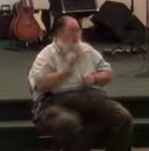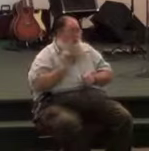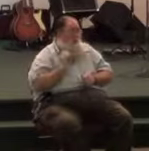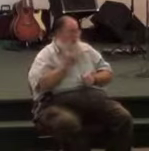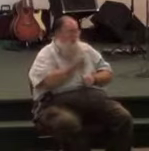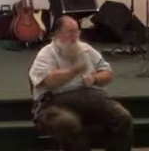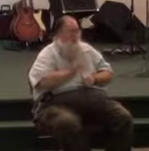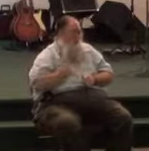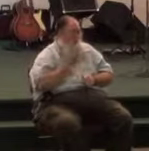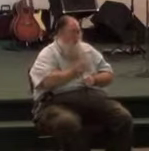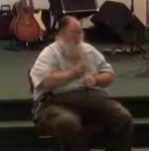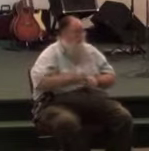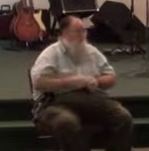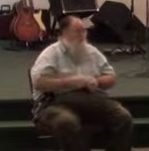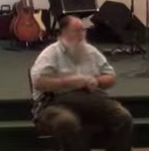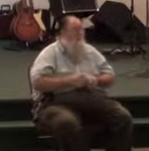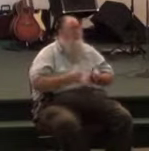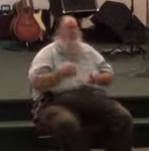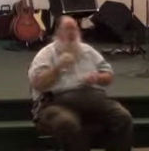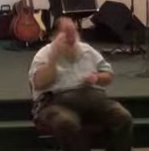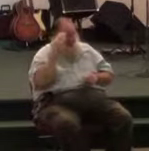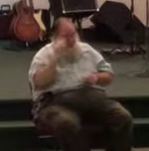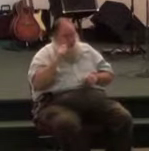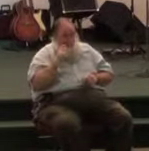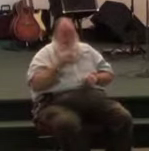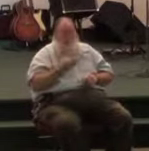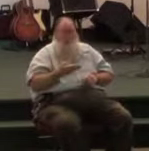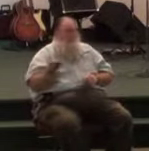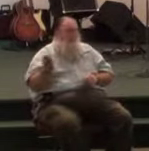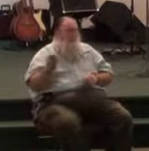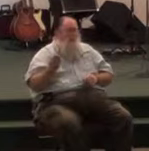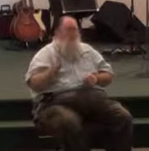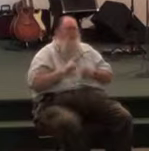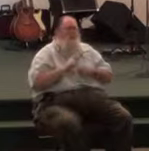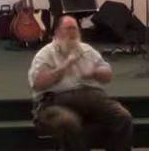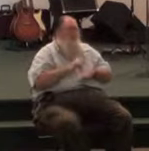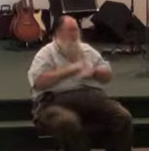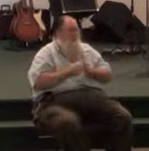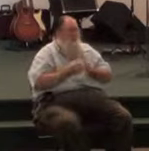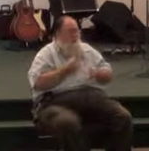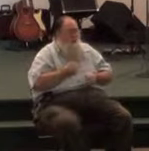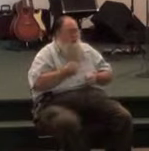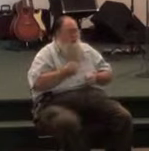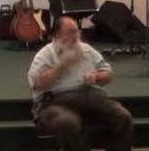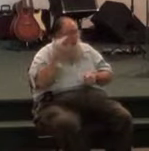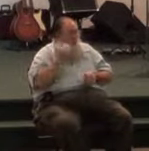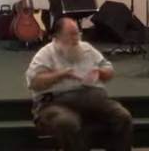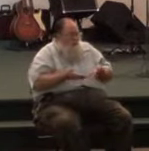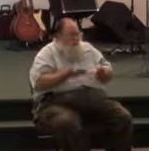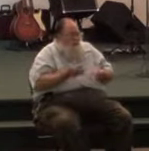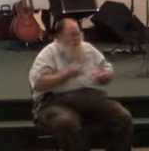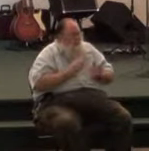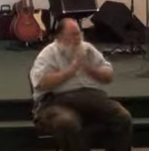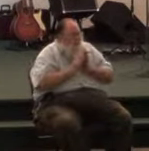don't know about y'all, but I need you to spend time with me because you encourage me. You pray for me. You help